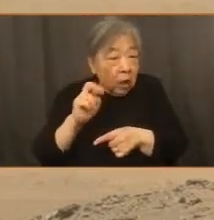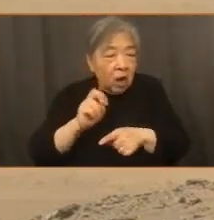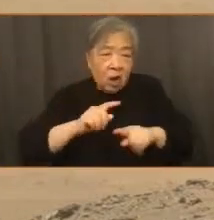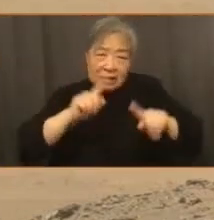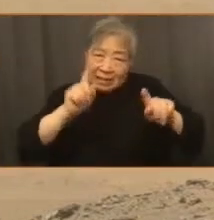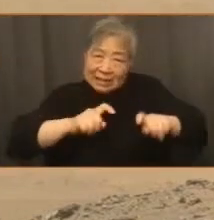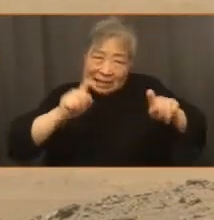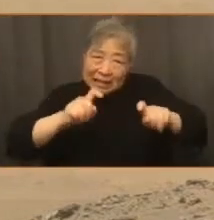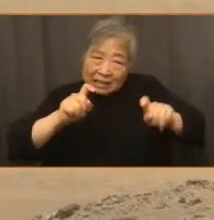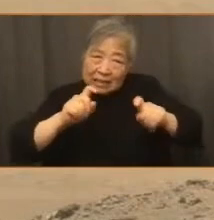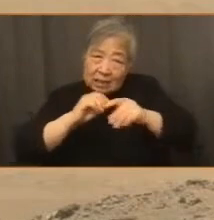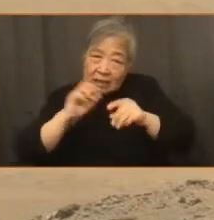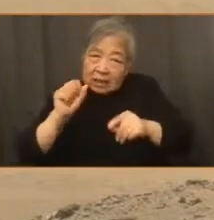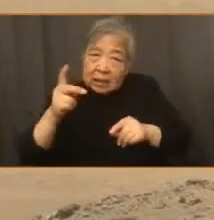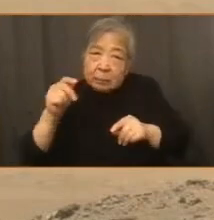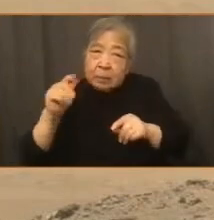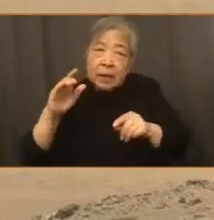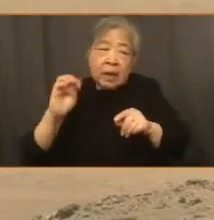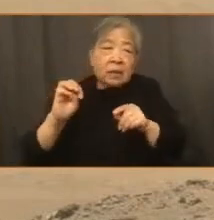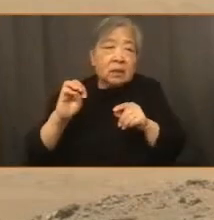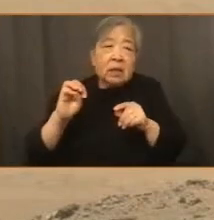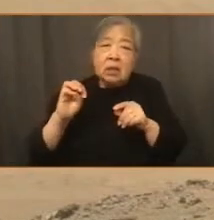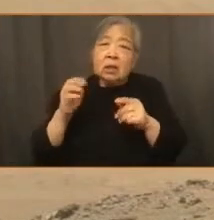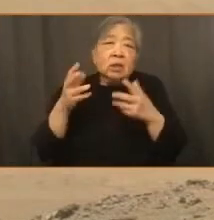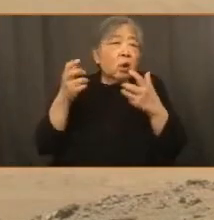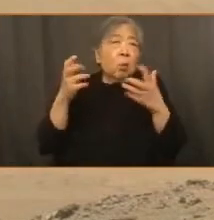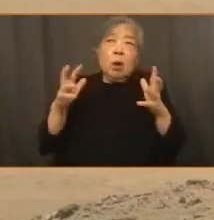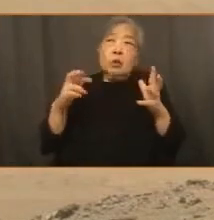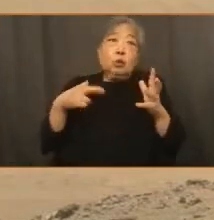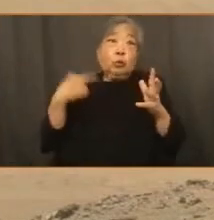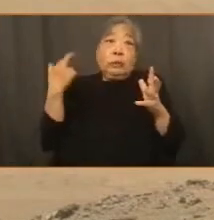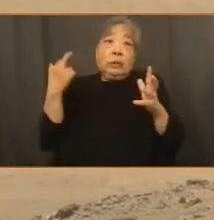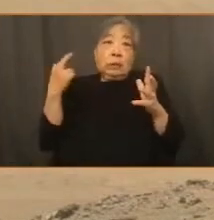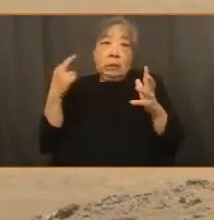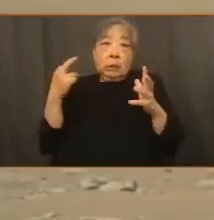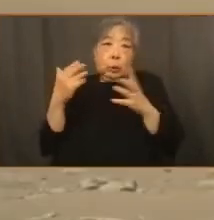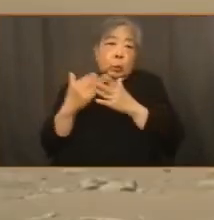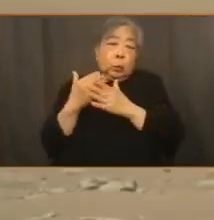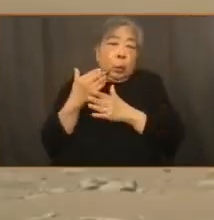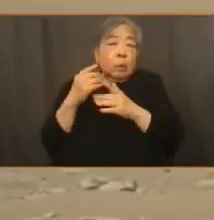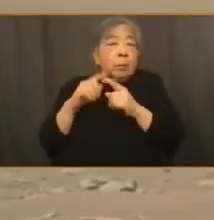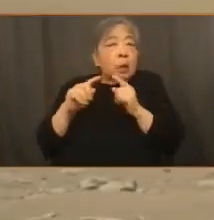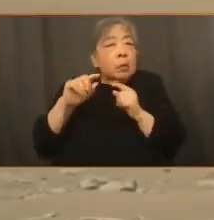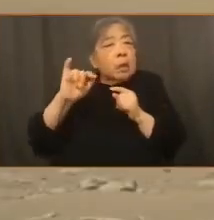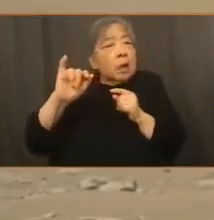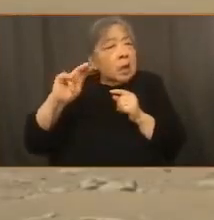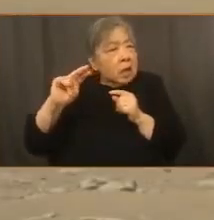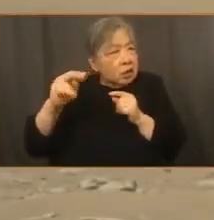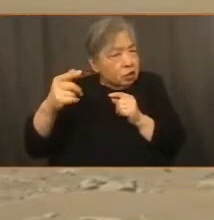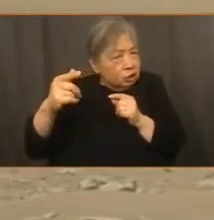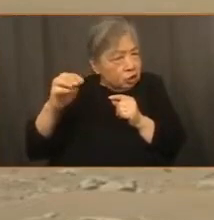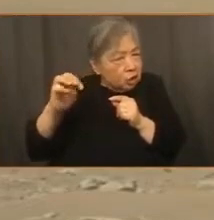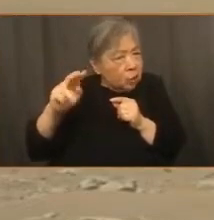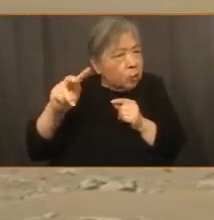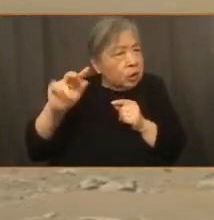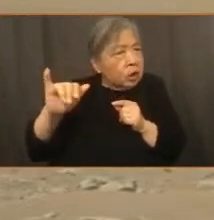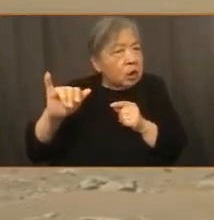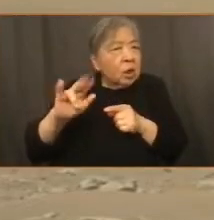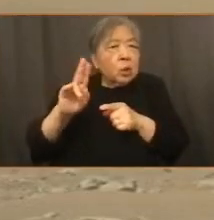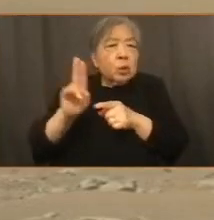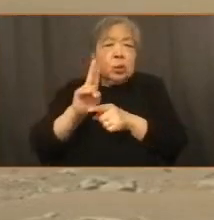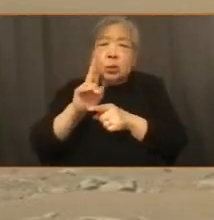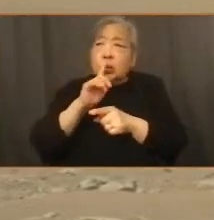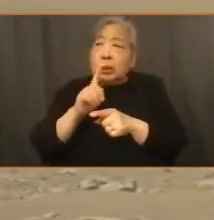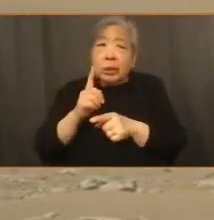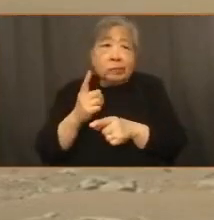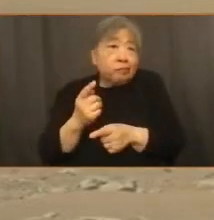and you don't want to take those sort of risks. But with Ingenuity, learning that they had used common cell phone processors,